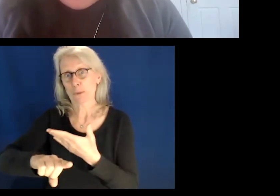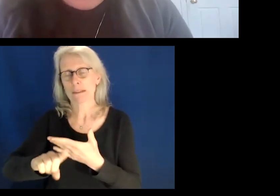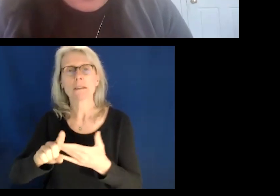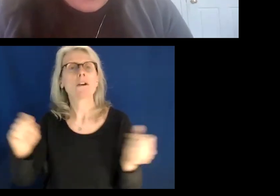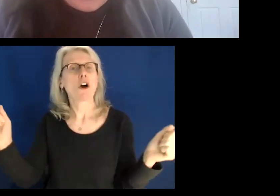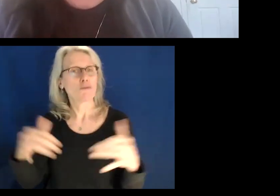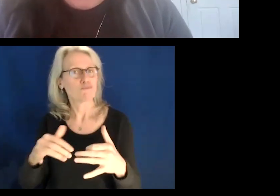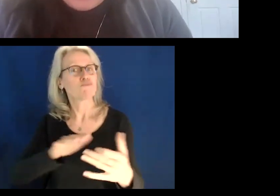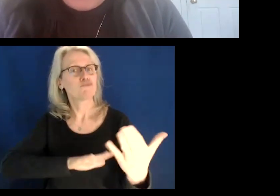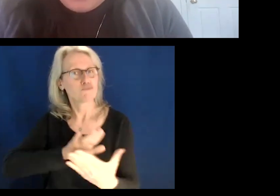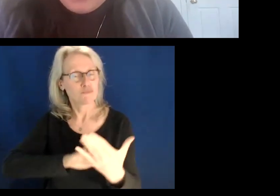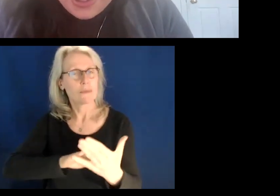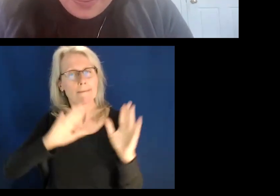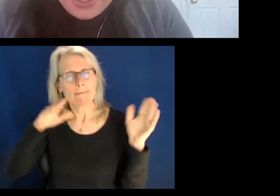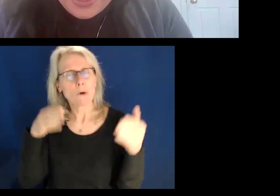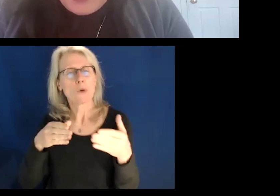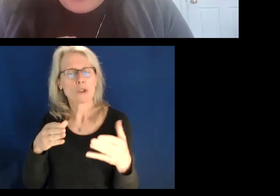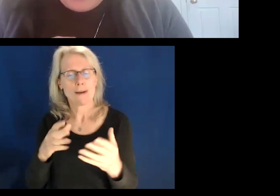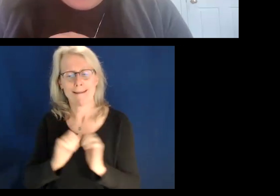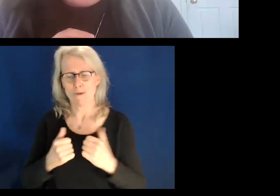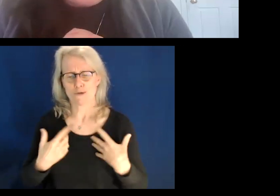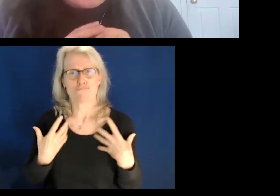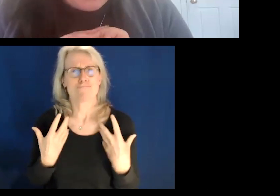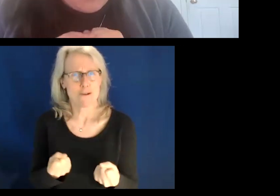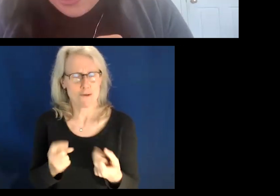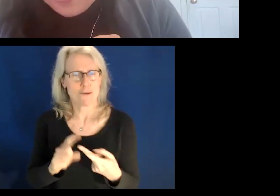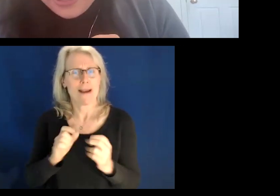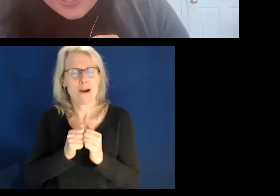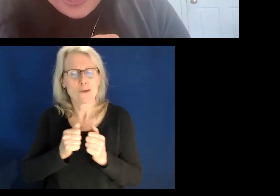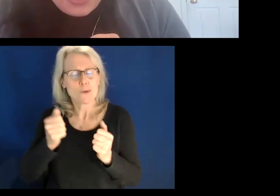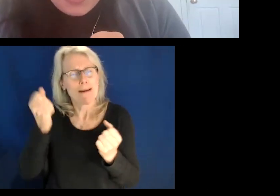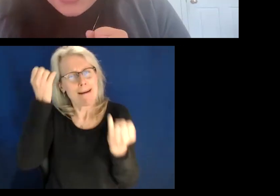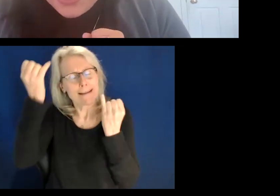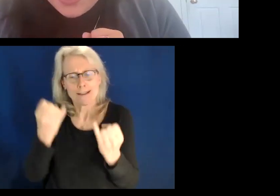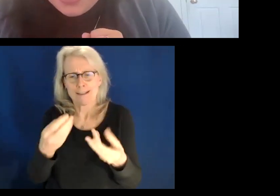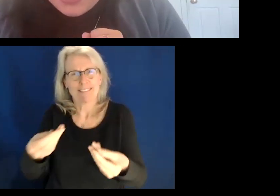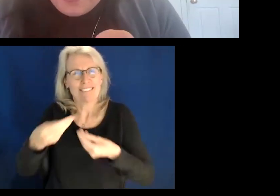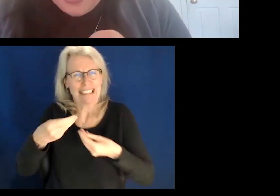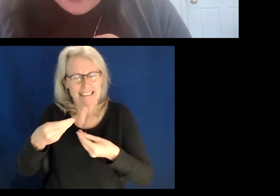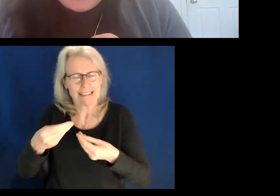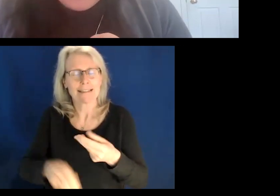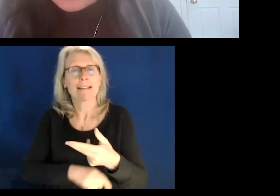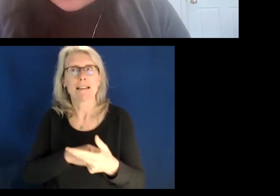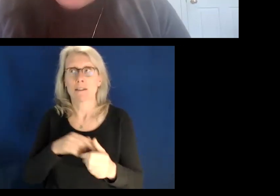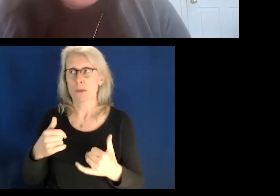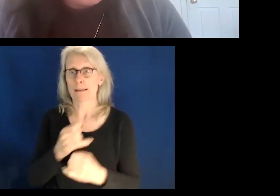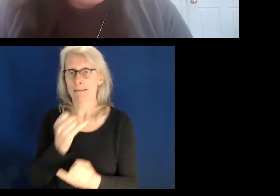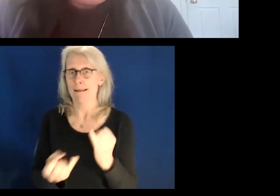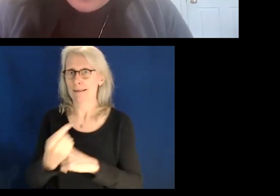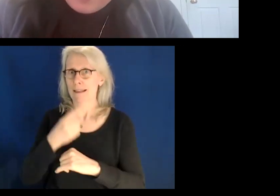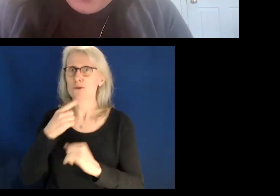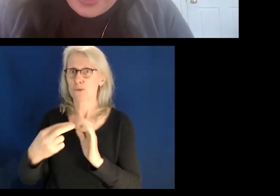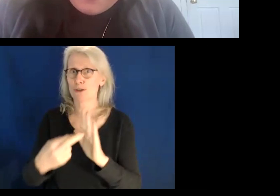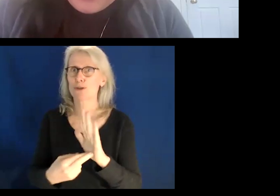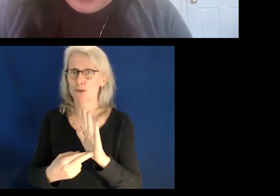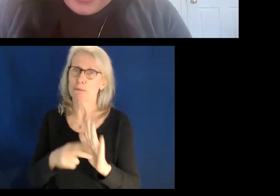is focusing on restoration and nourishment. And today is your very, very last day to register to attend that session. So I really encourage you to